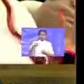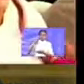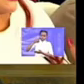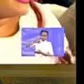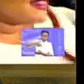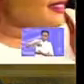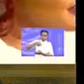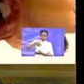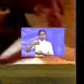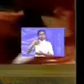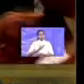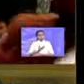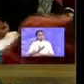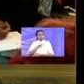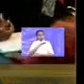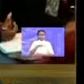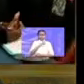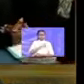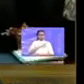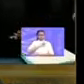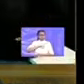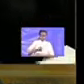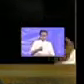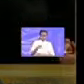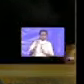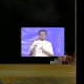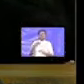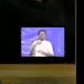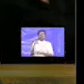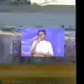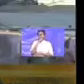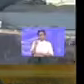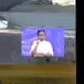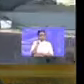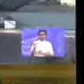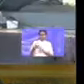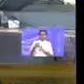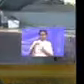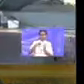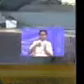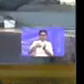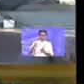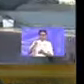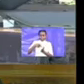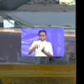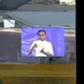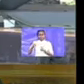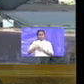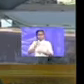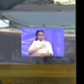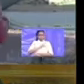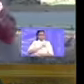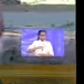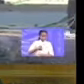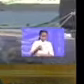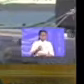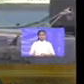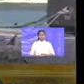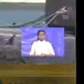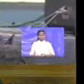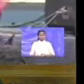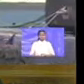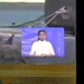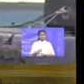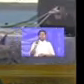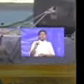our own toothpaste. Oh, glory be to God. We should buy our own. Are you understanding me? Because this thing has been